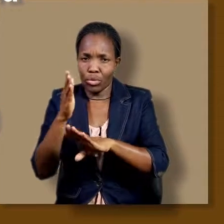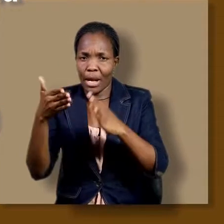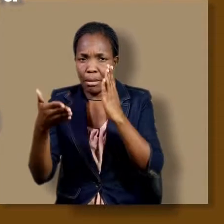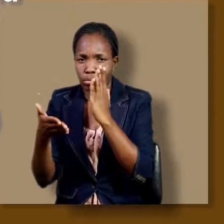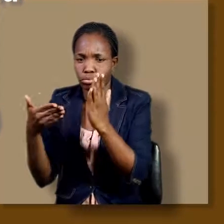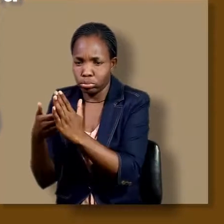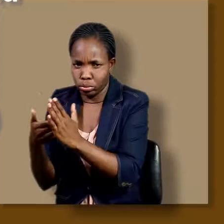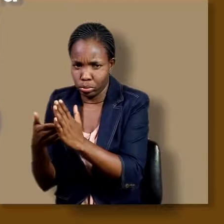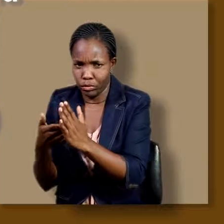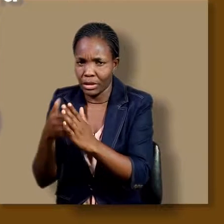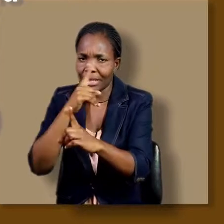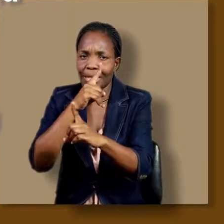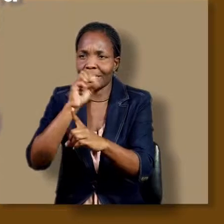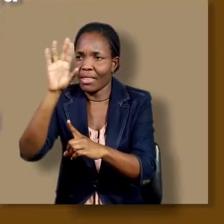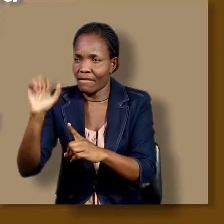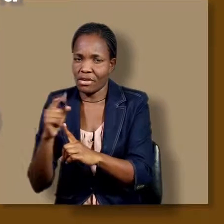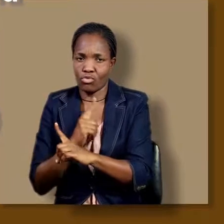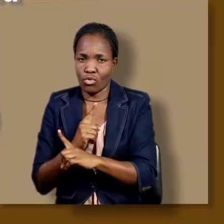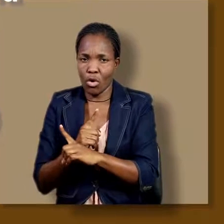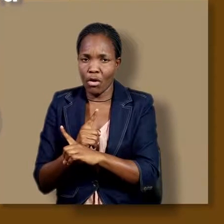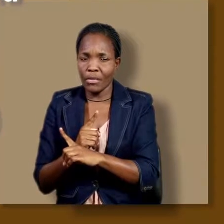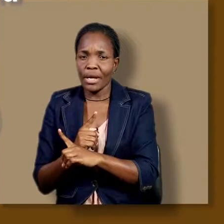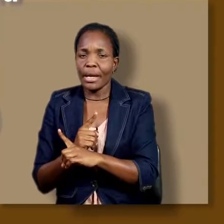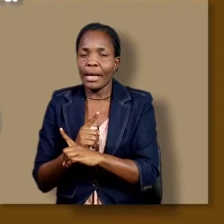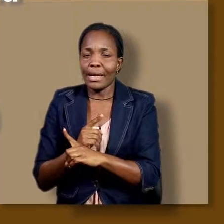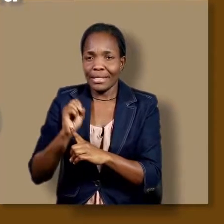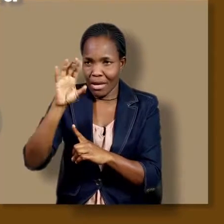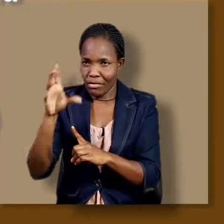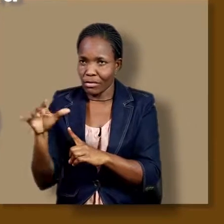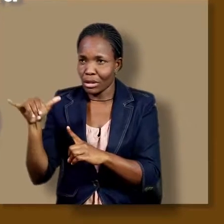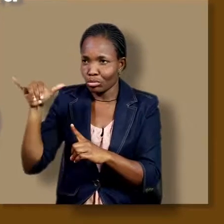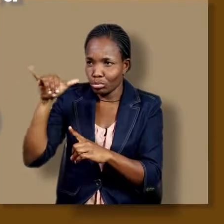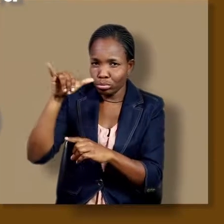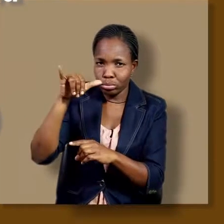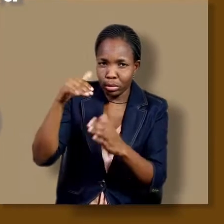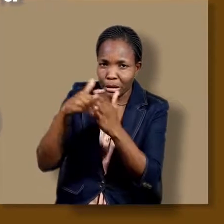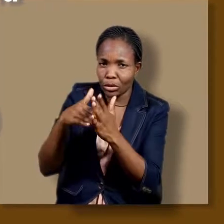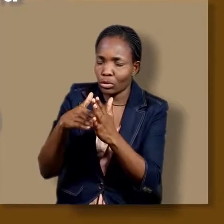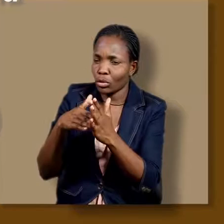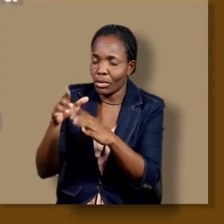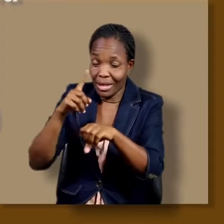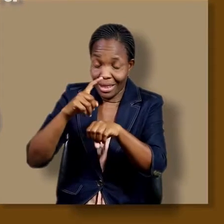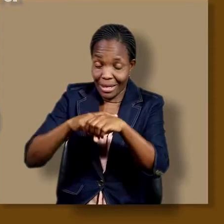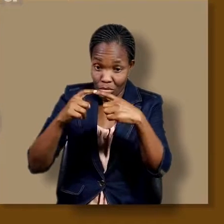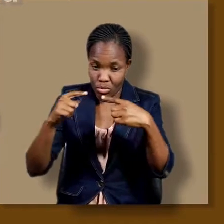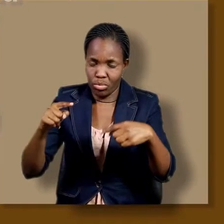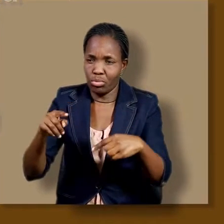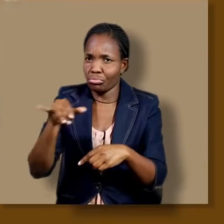African government, and South African aircraft were banned from flying over the rest of the continent during the apartheid